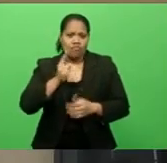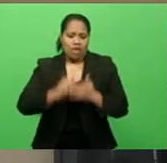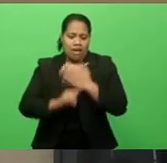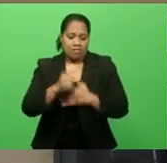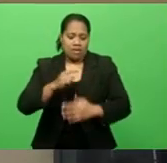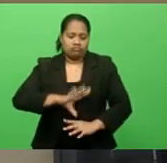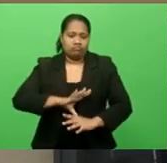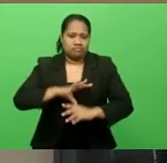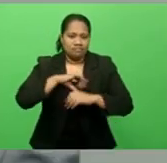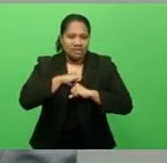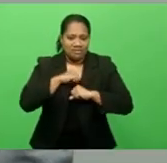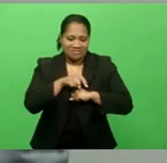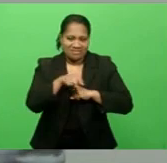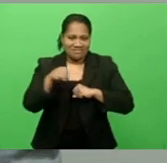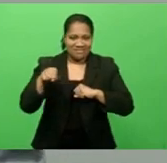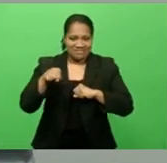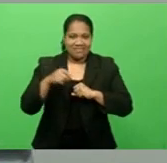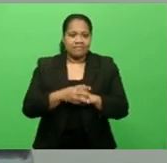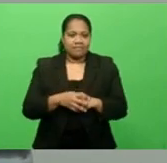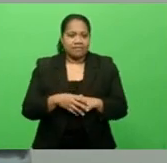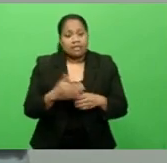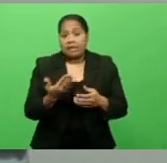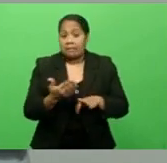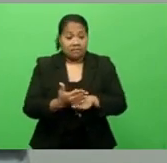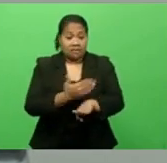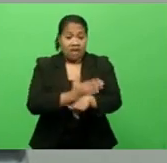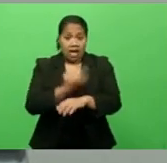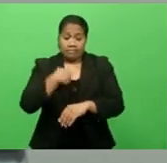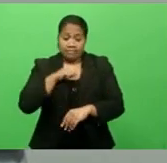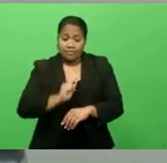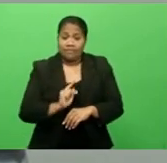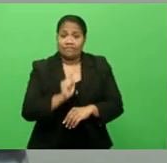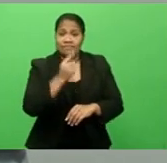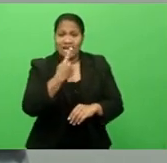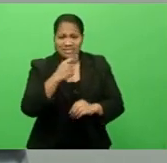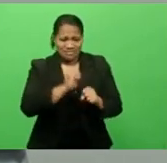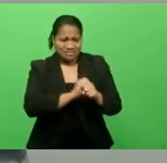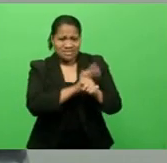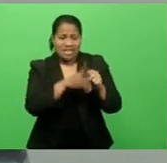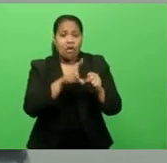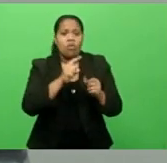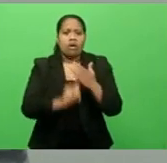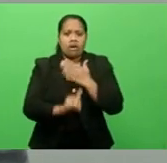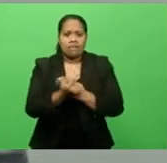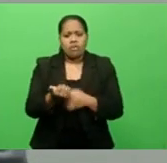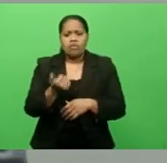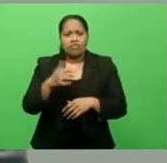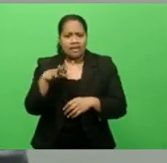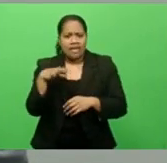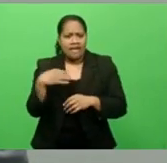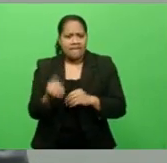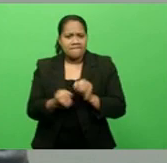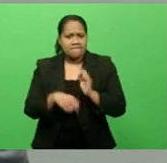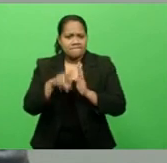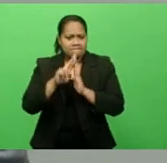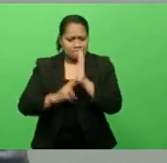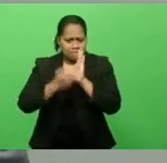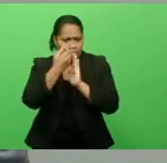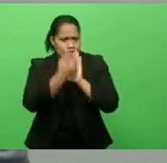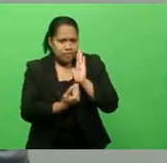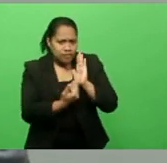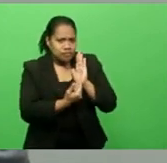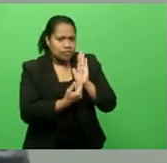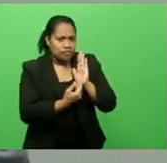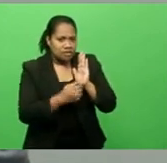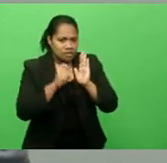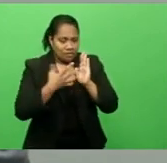outset, even before we had the first case, we had already developed protocols for dealing with severe cases.